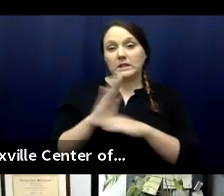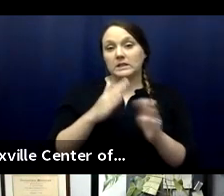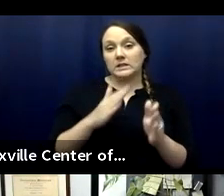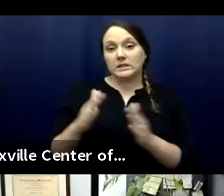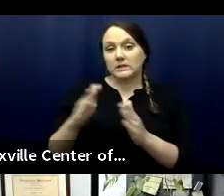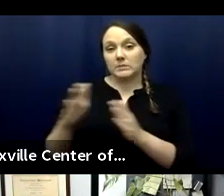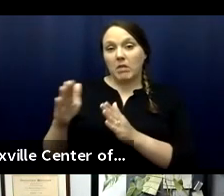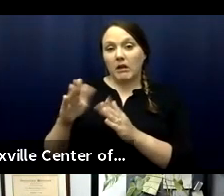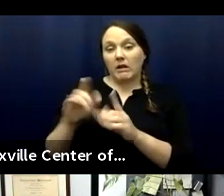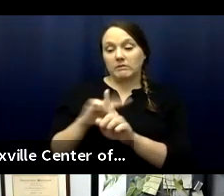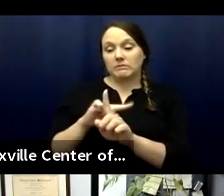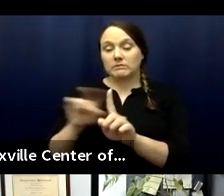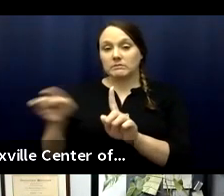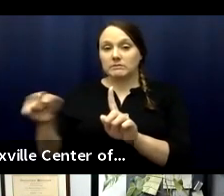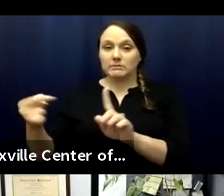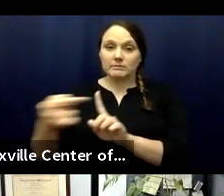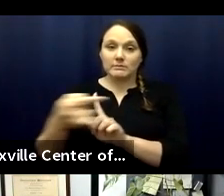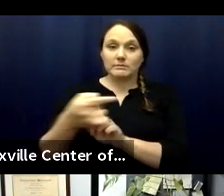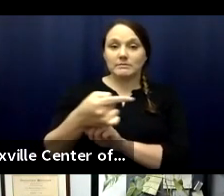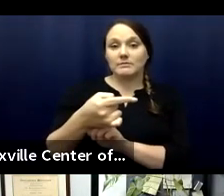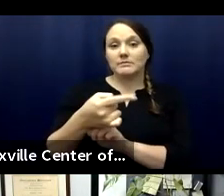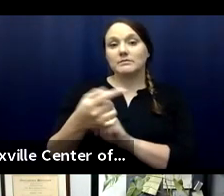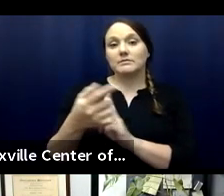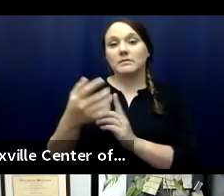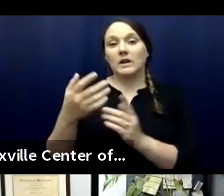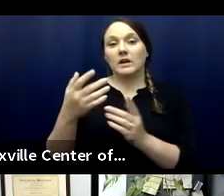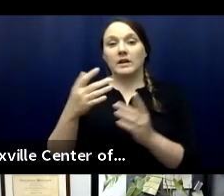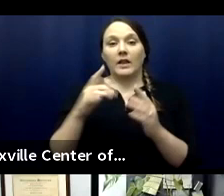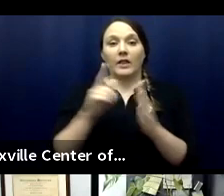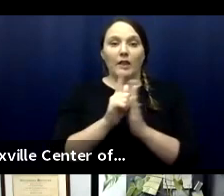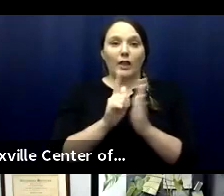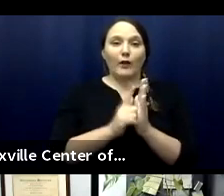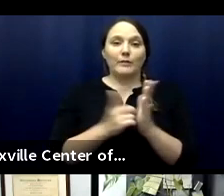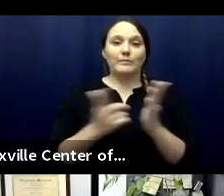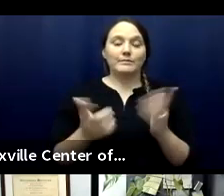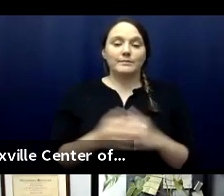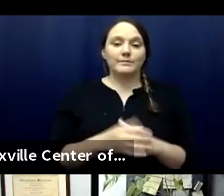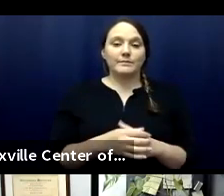around what is generally considered to be the law. And